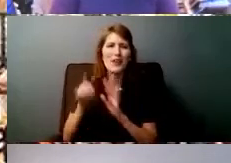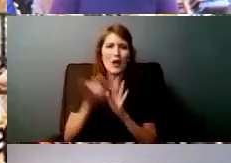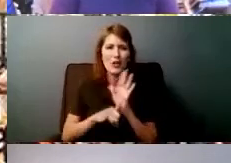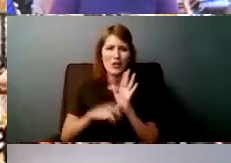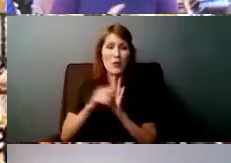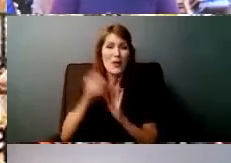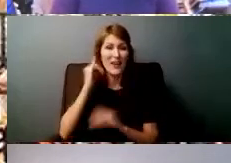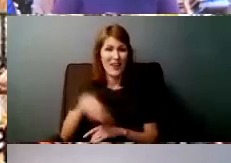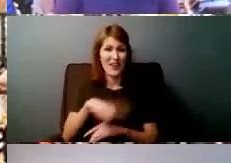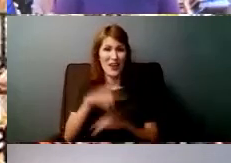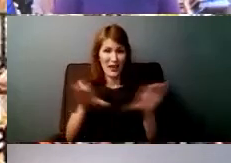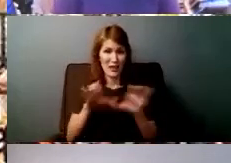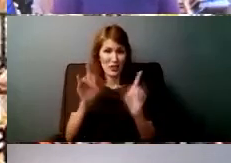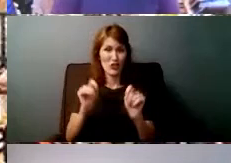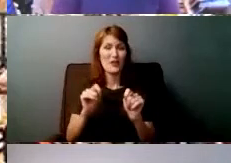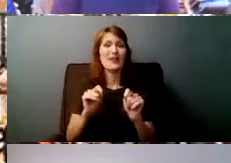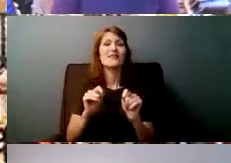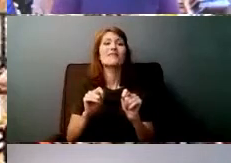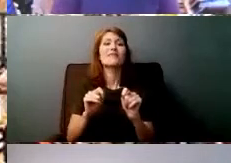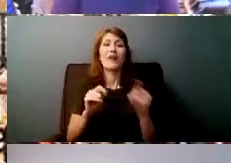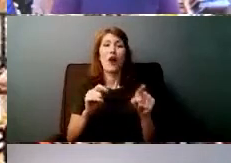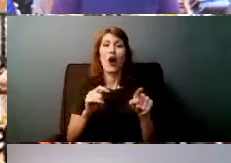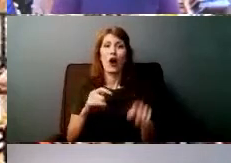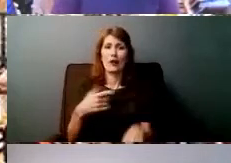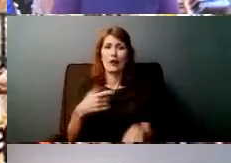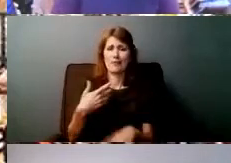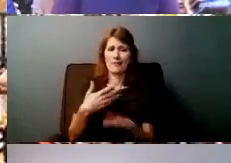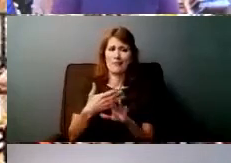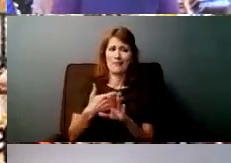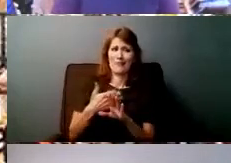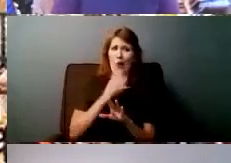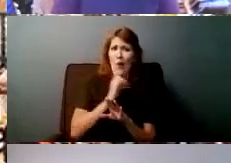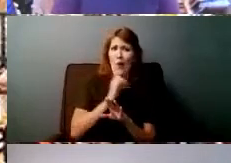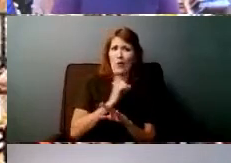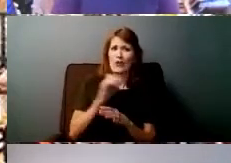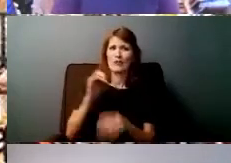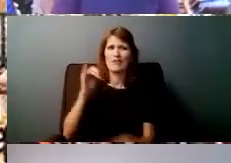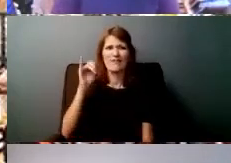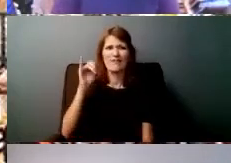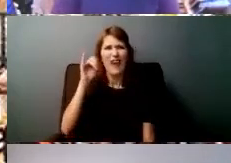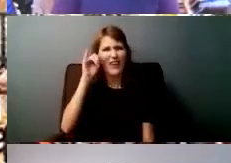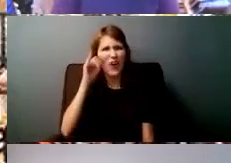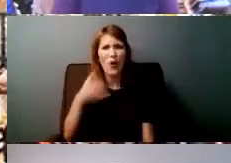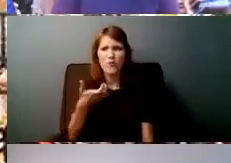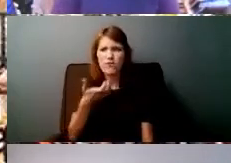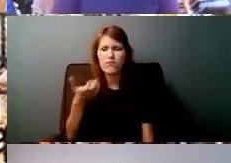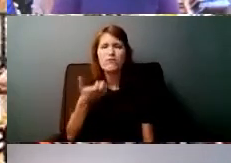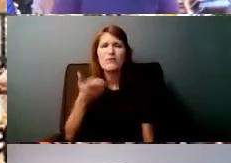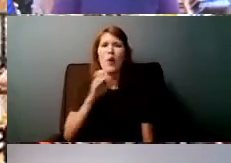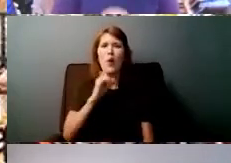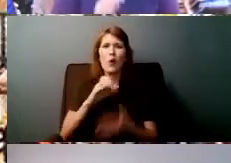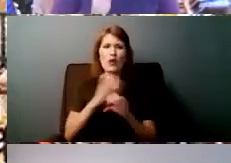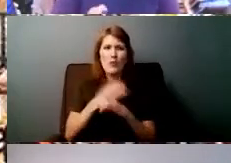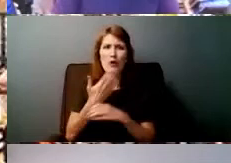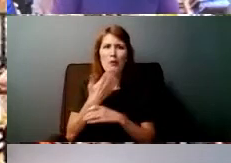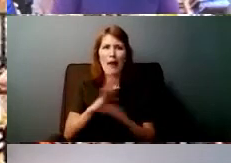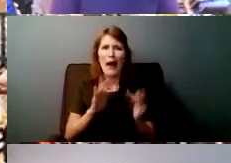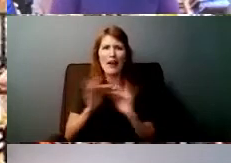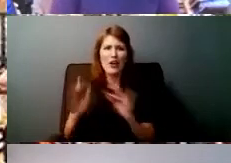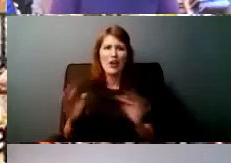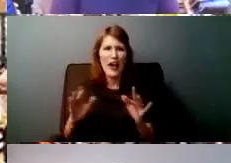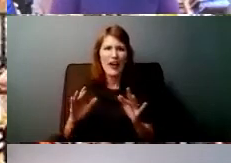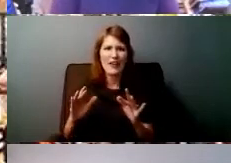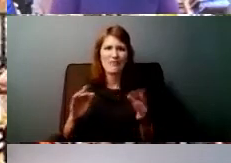on last generation iPhones and old computers and bad internet connections, then you can do it